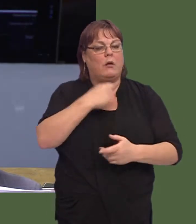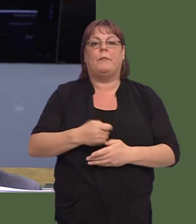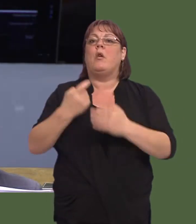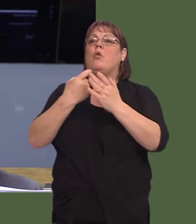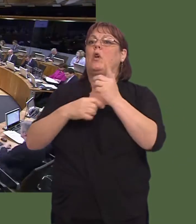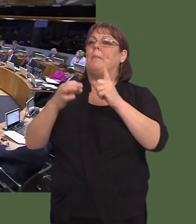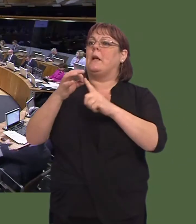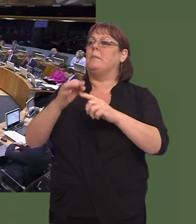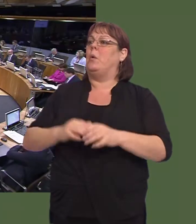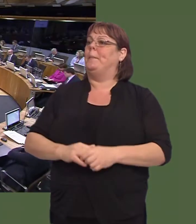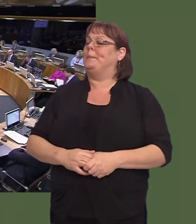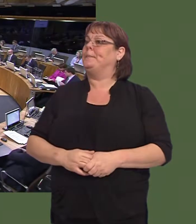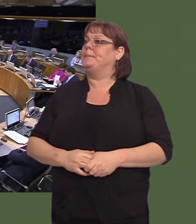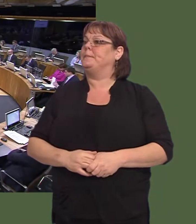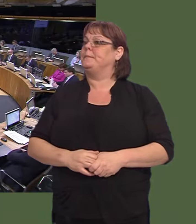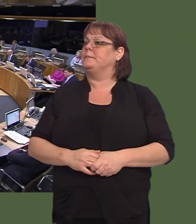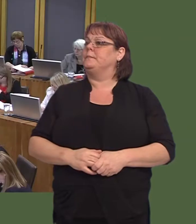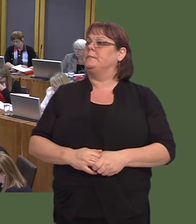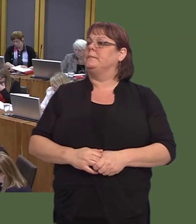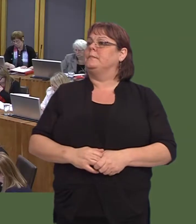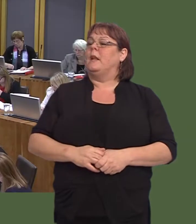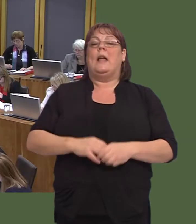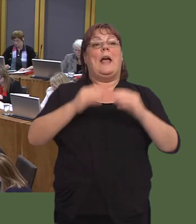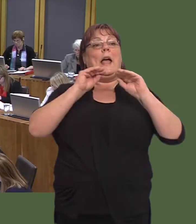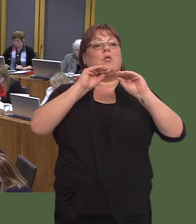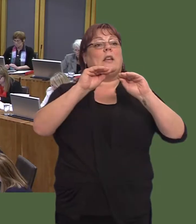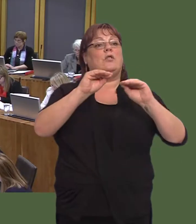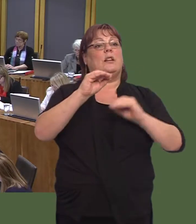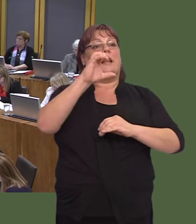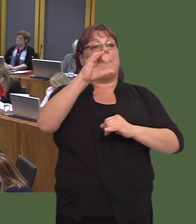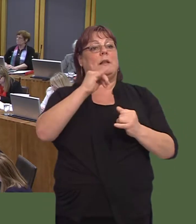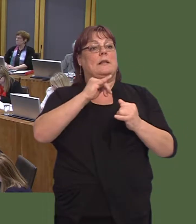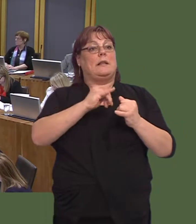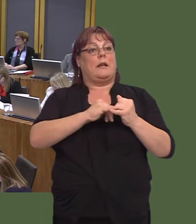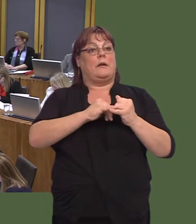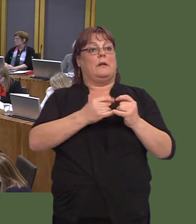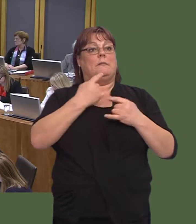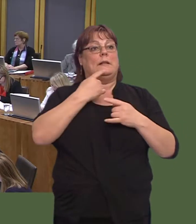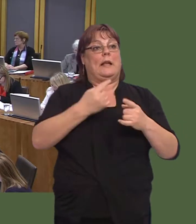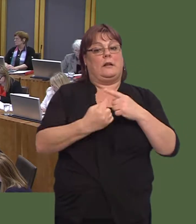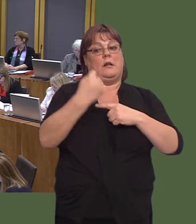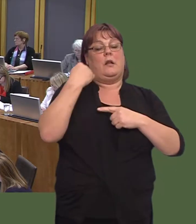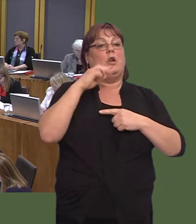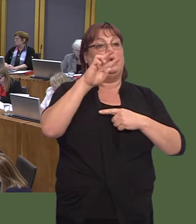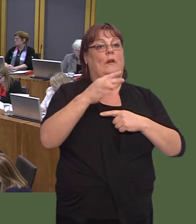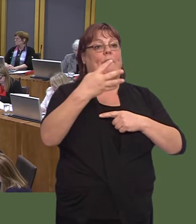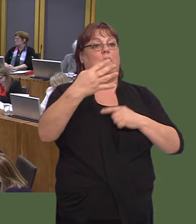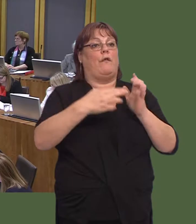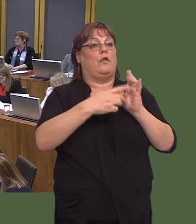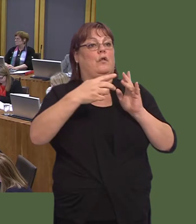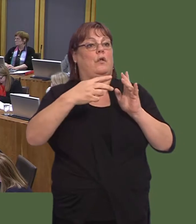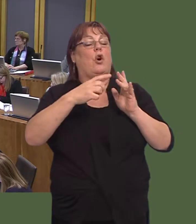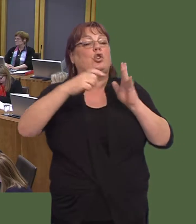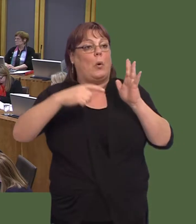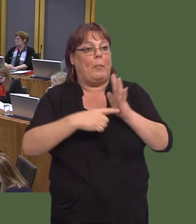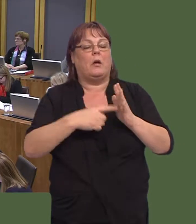Passmore. First Minister, the Education Cabinet Secretary recommitted in the Chamber on the 24th of October the Welsh Government's mission